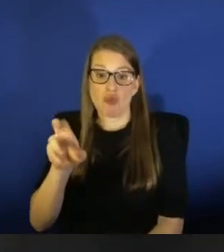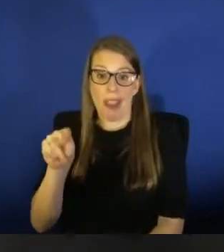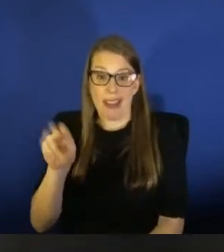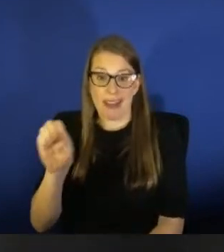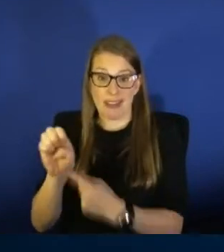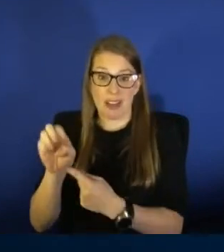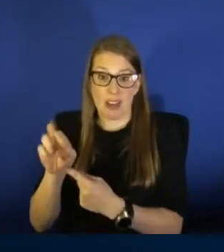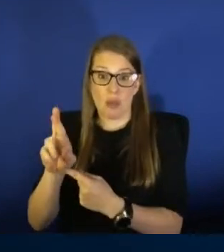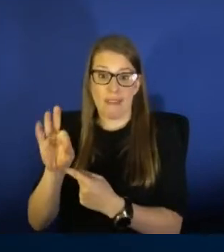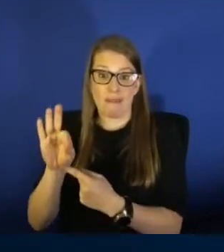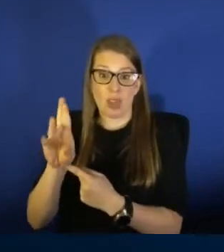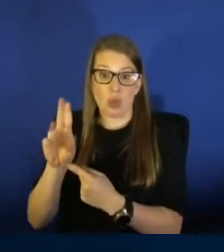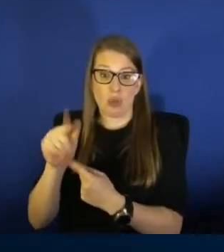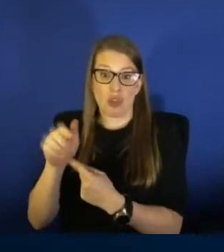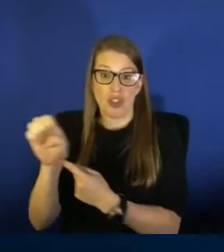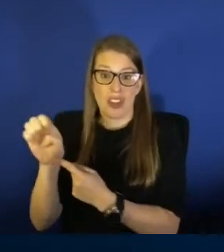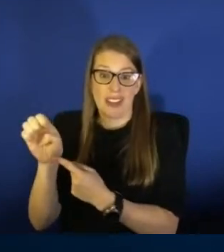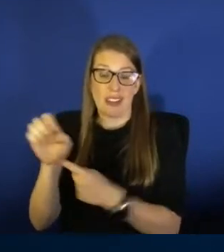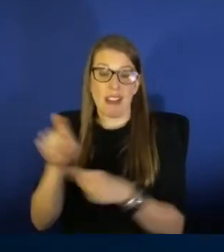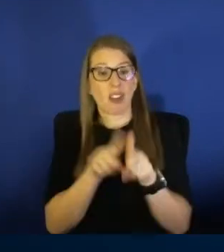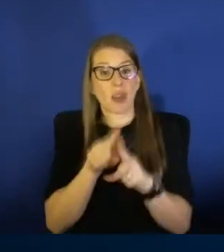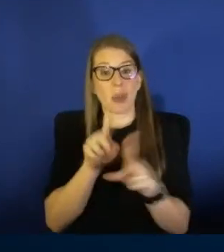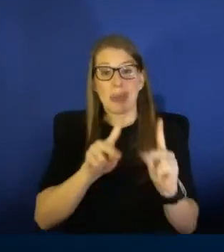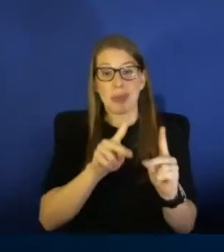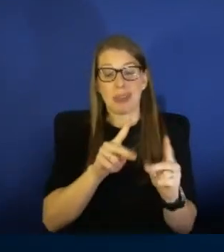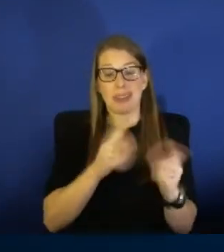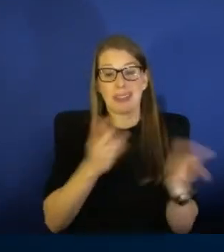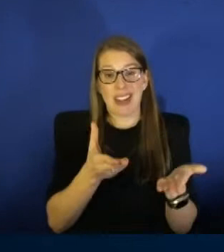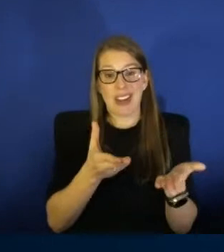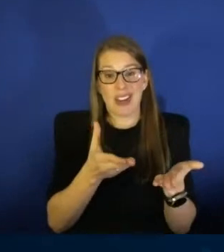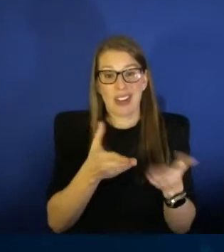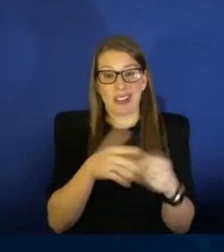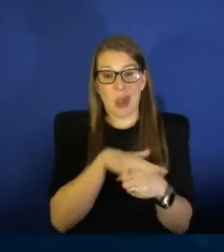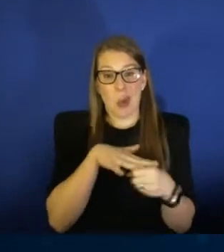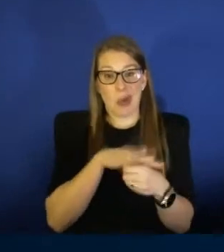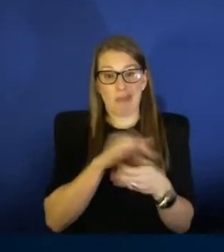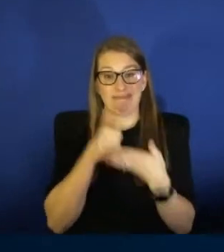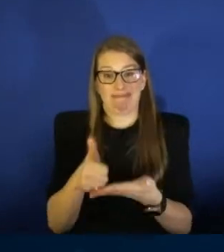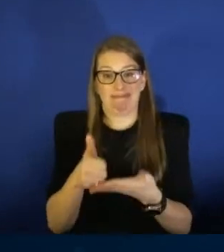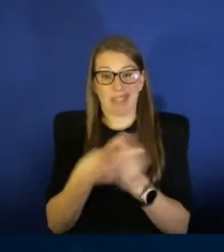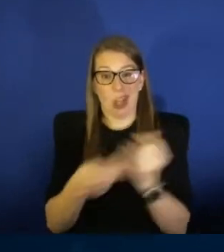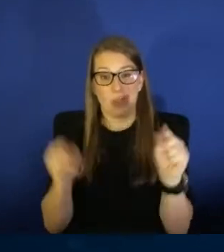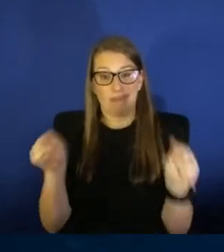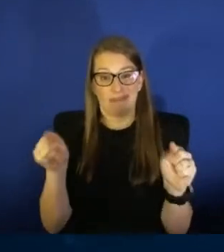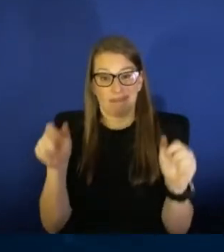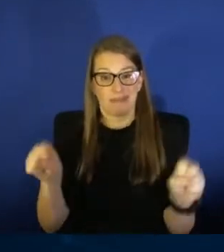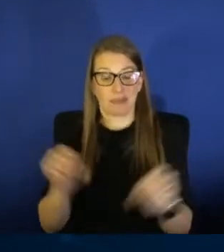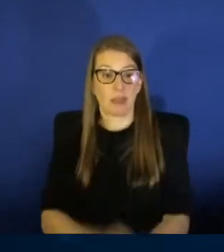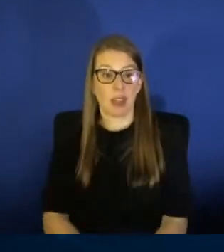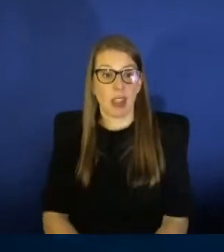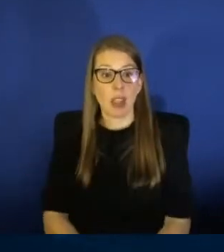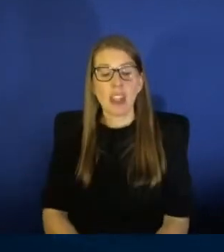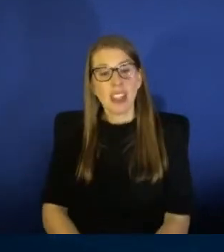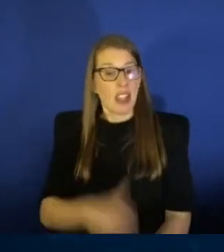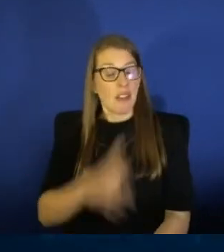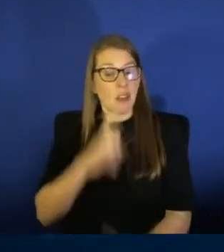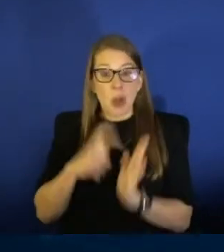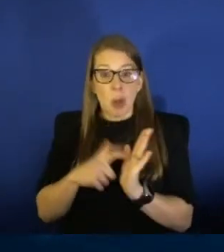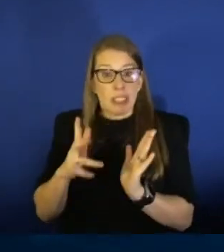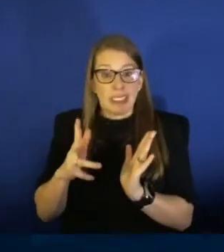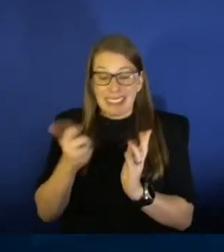locally. Fantastic, Chelsey. I think people are really eager to help out. Just lastly, have you seen at all a bounce back? I know you've been struggling through